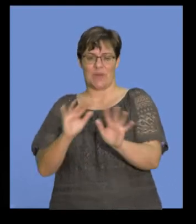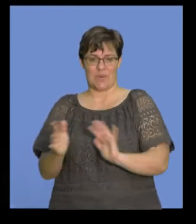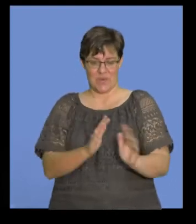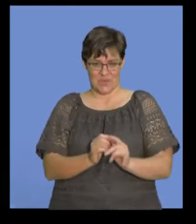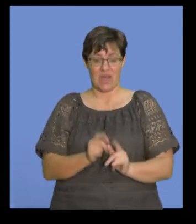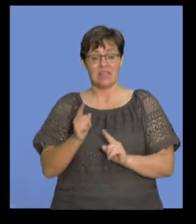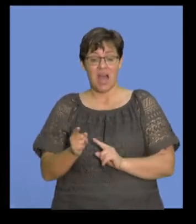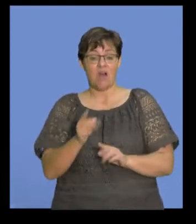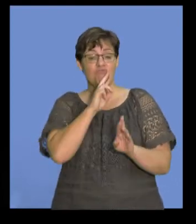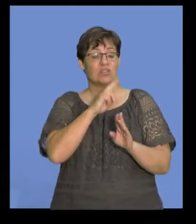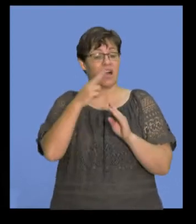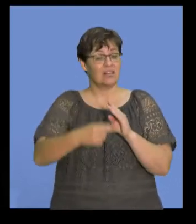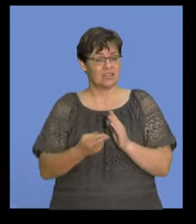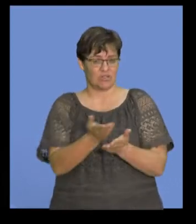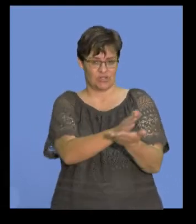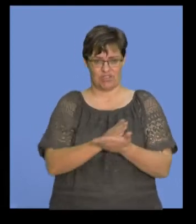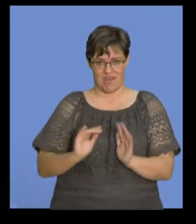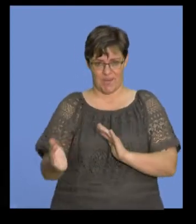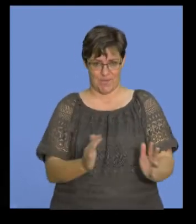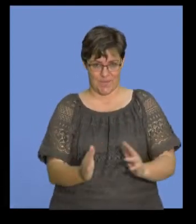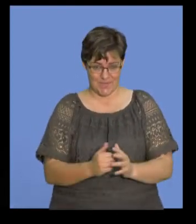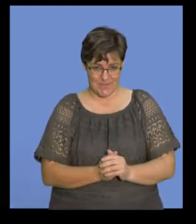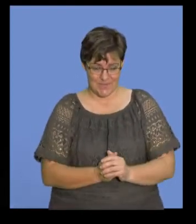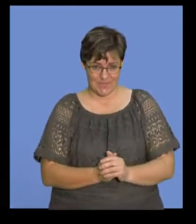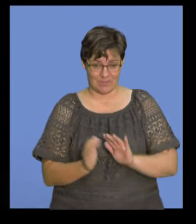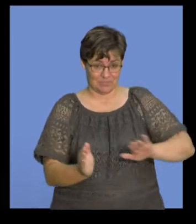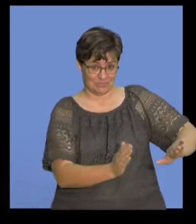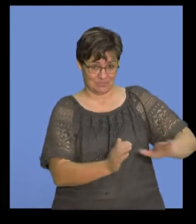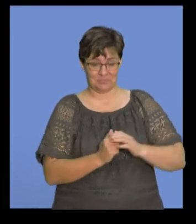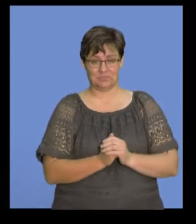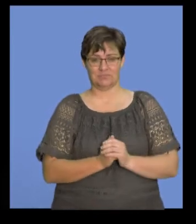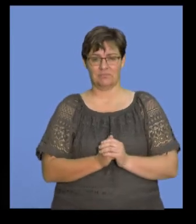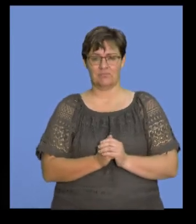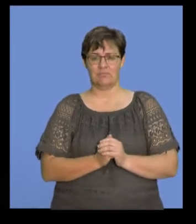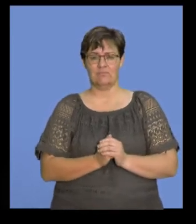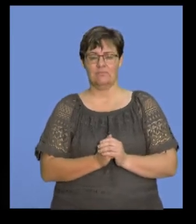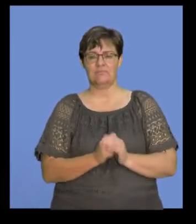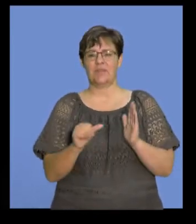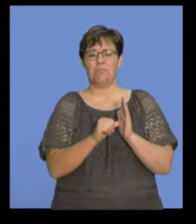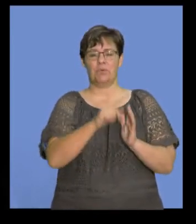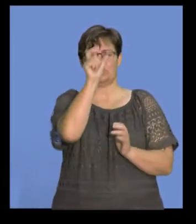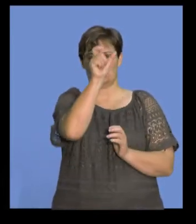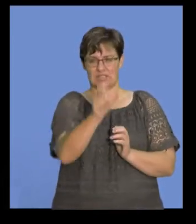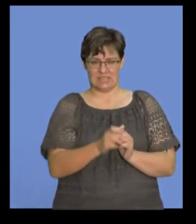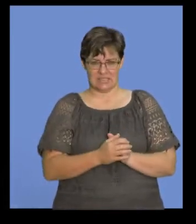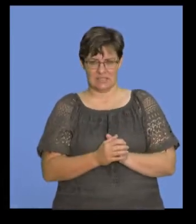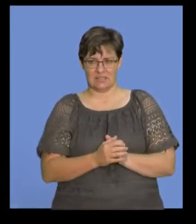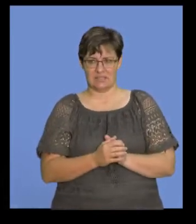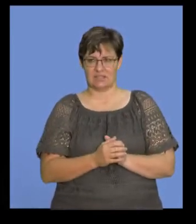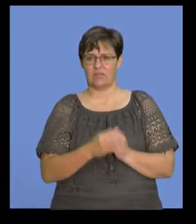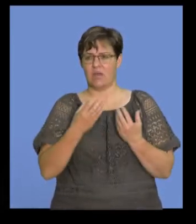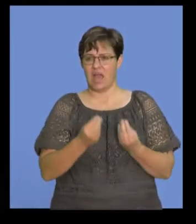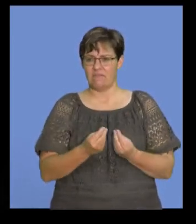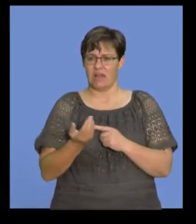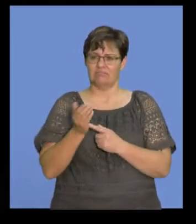and then sharing those results. Okay, let's move on. So some key words in today's lesson.